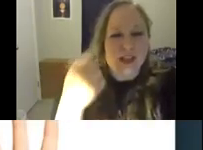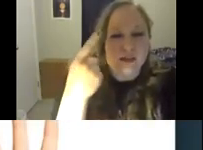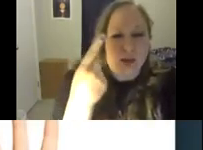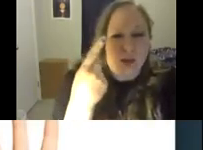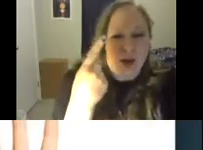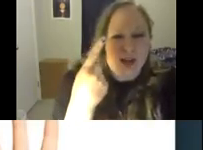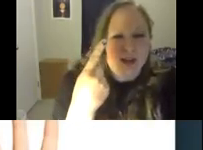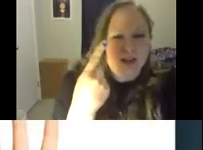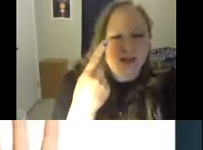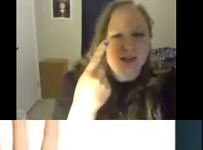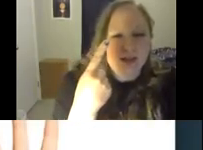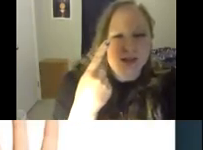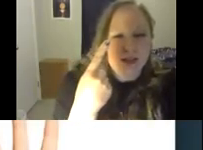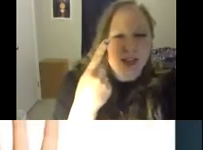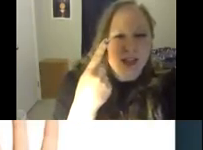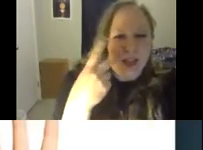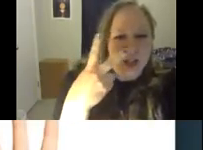One, two,